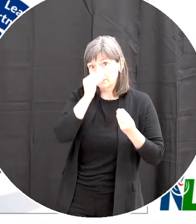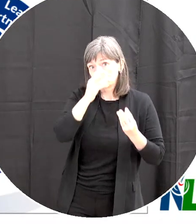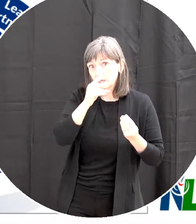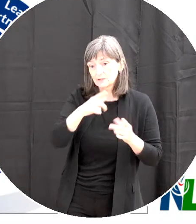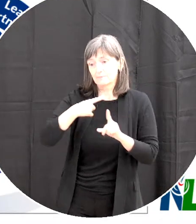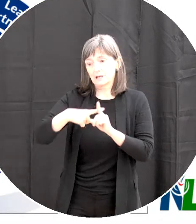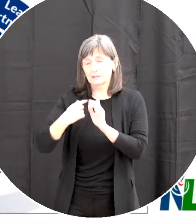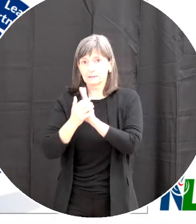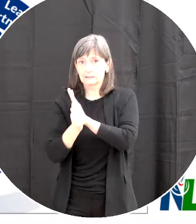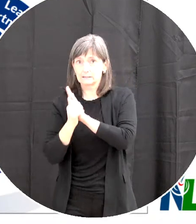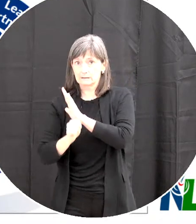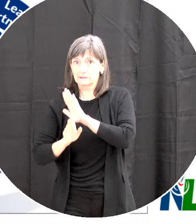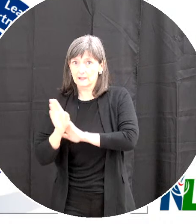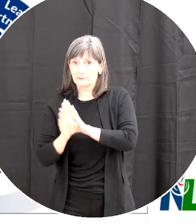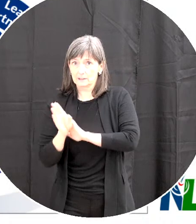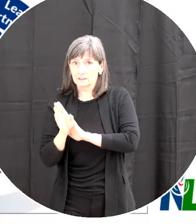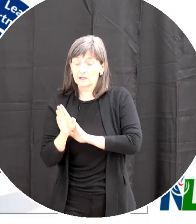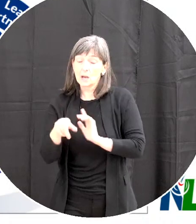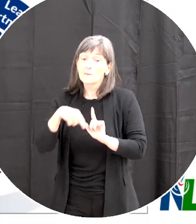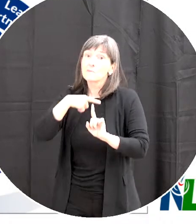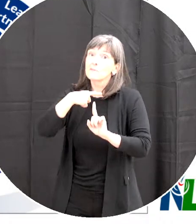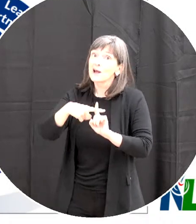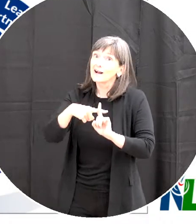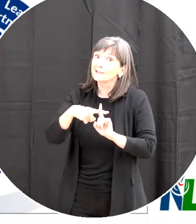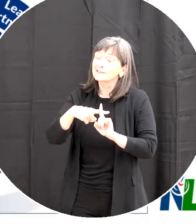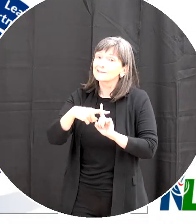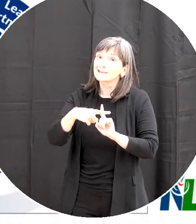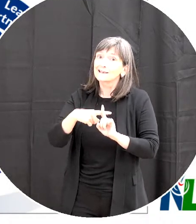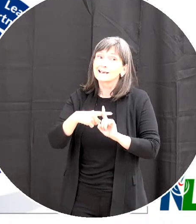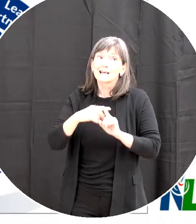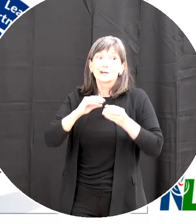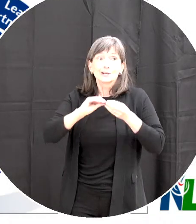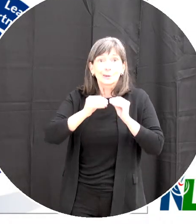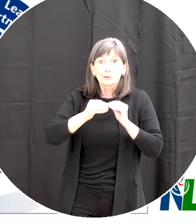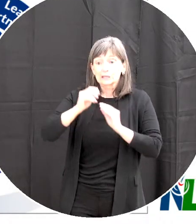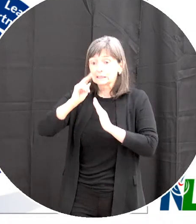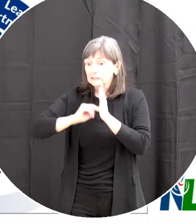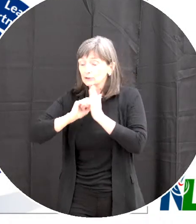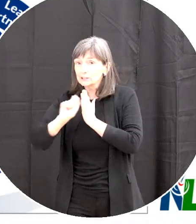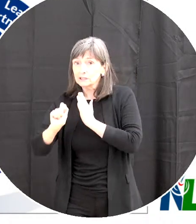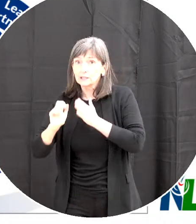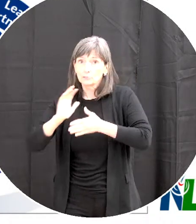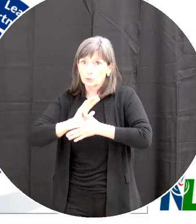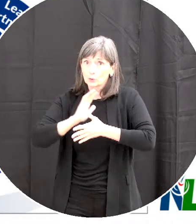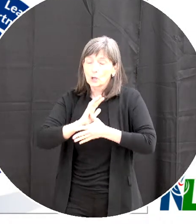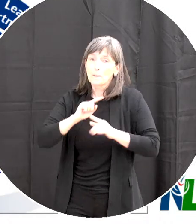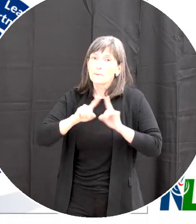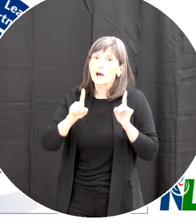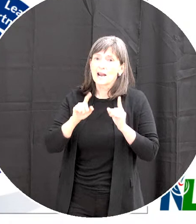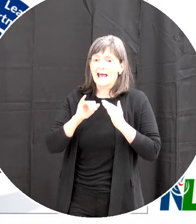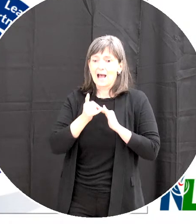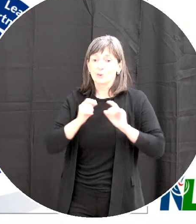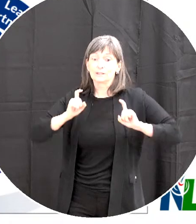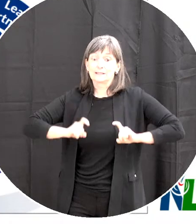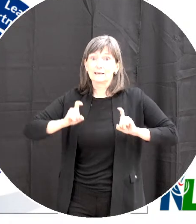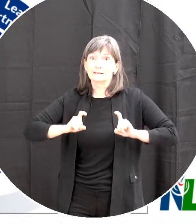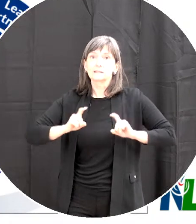is non-traditional assessment practices. Numeracy and literacy will always be the cornerstone,